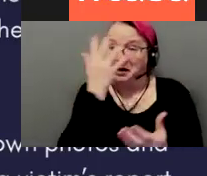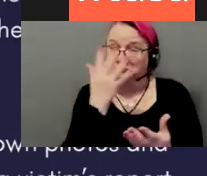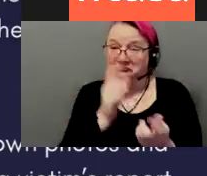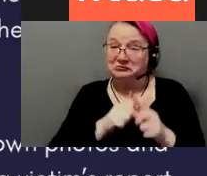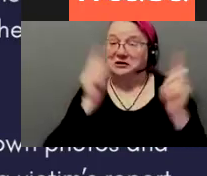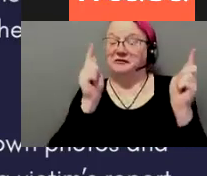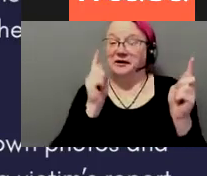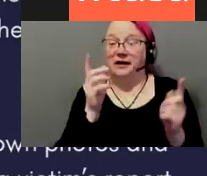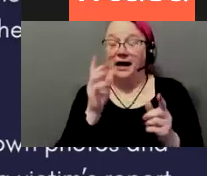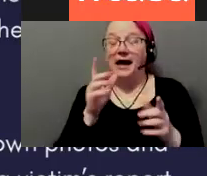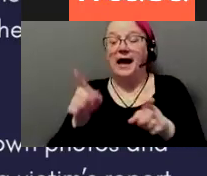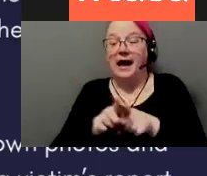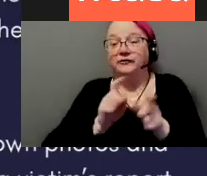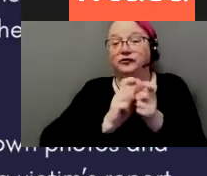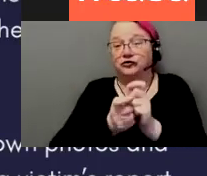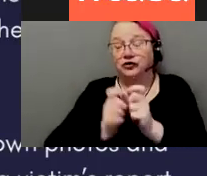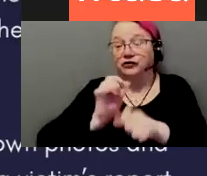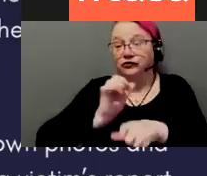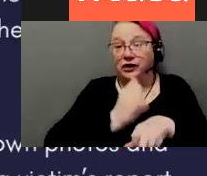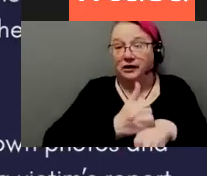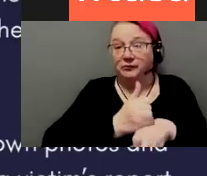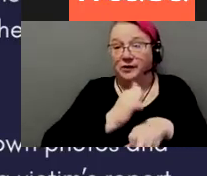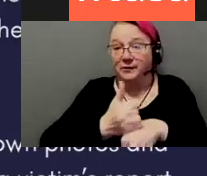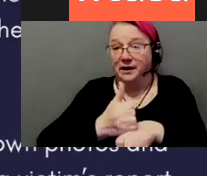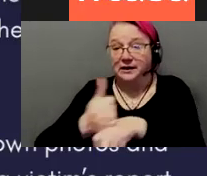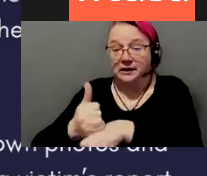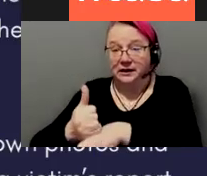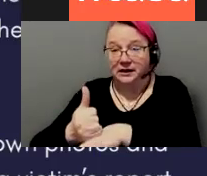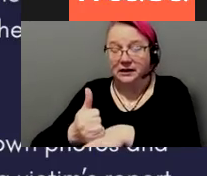are implemented, as this law continues to